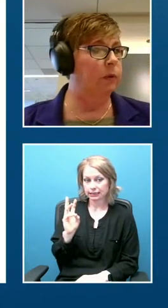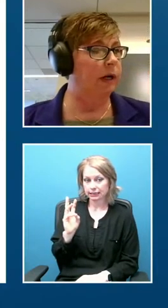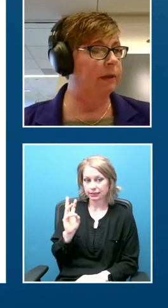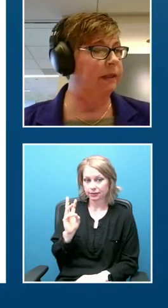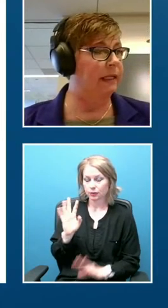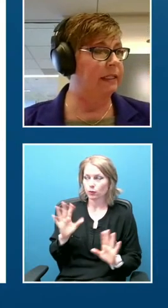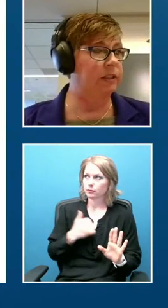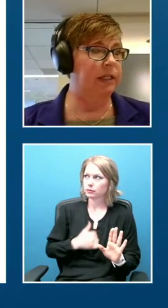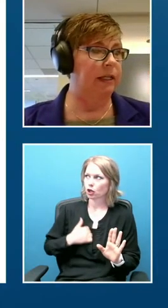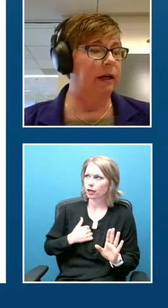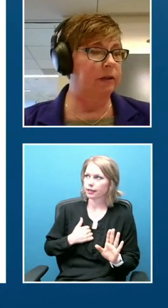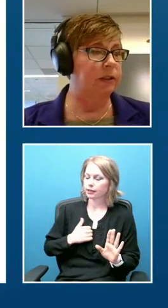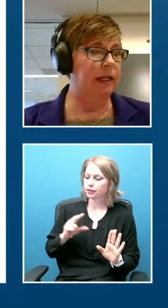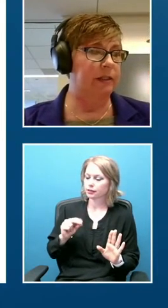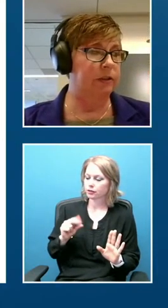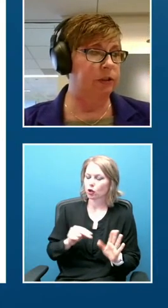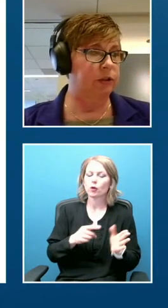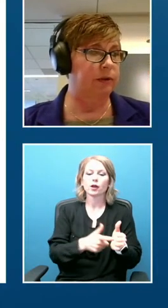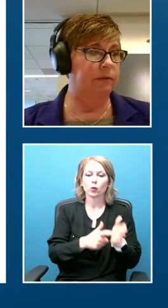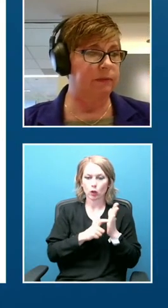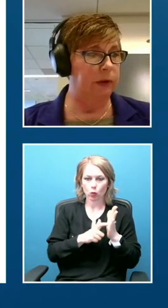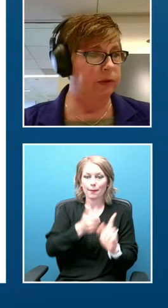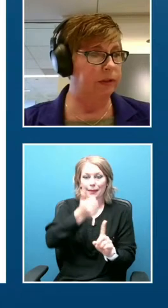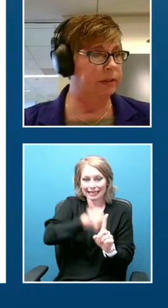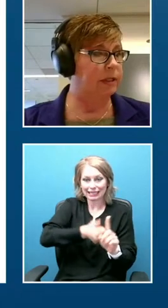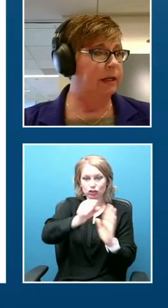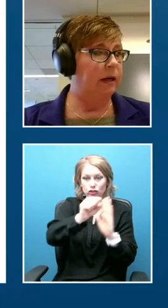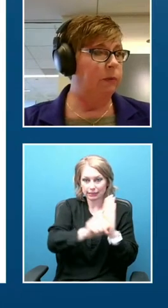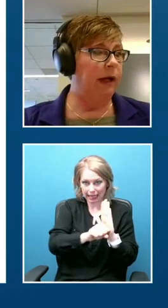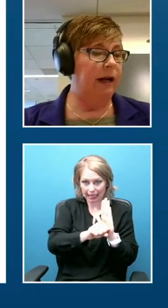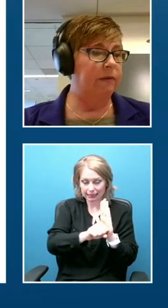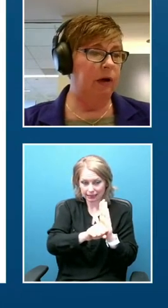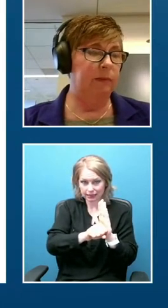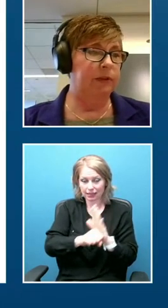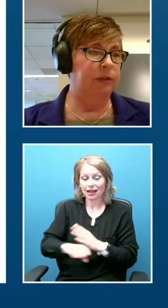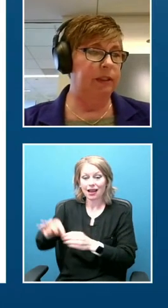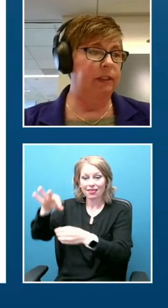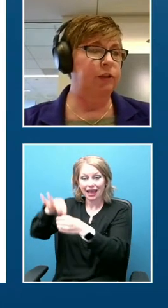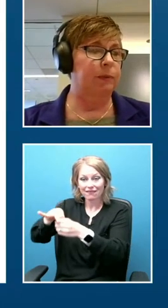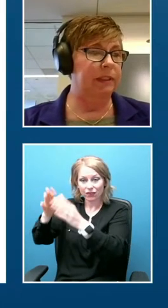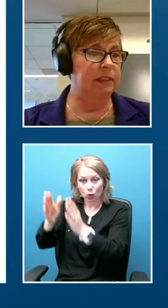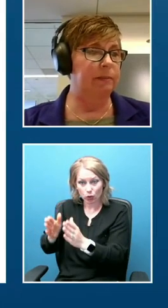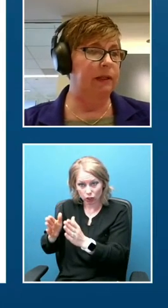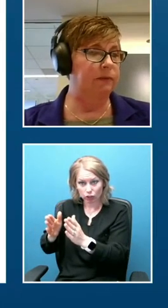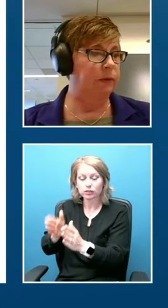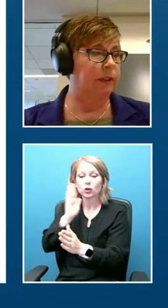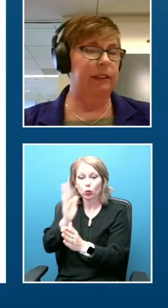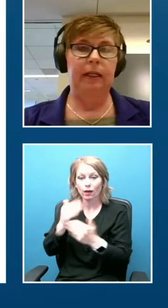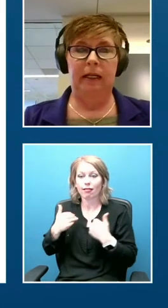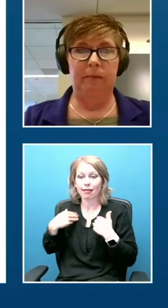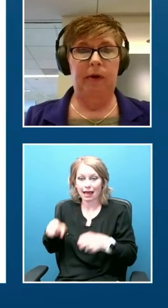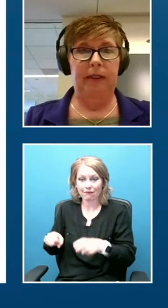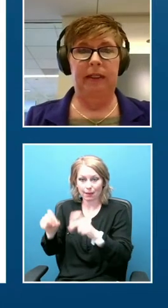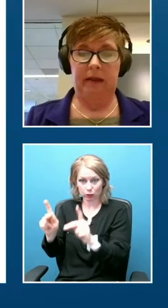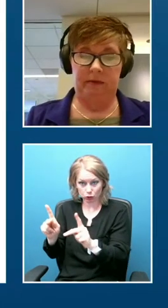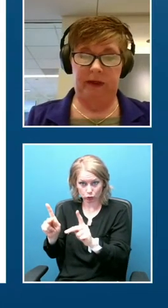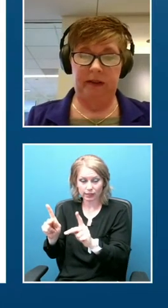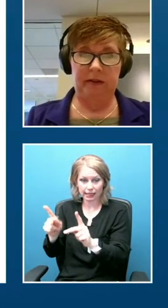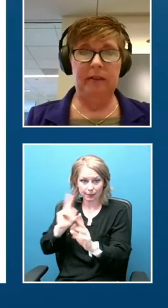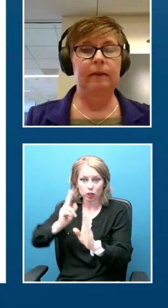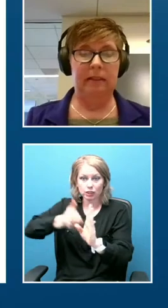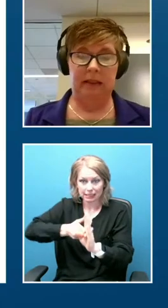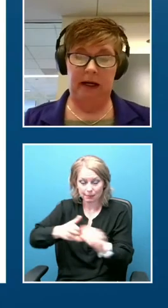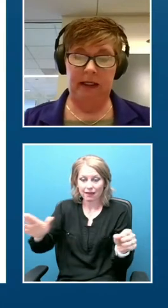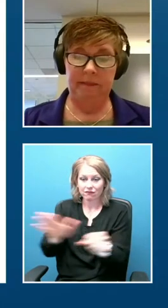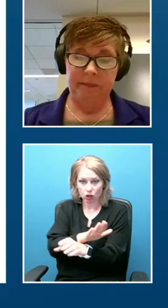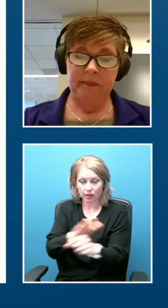the requirement that each state undertakes to assure that voters will have the opportunity to participate fully in party